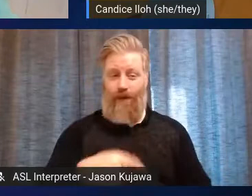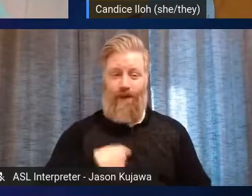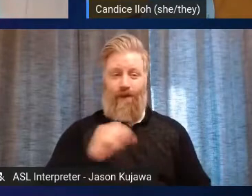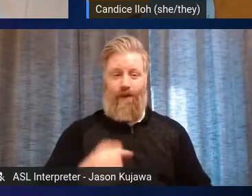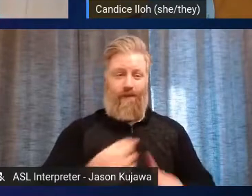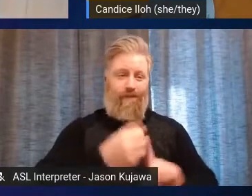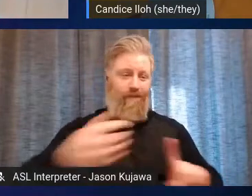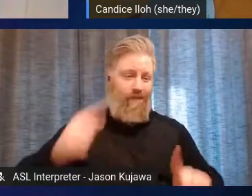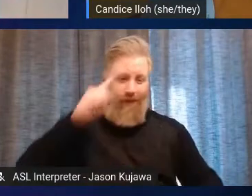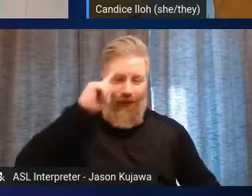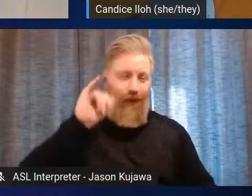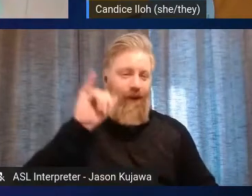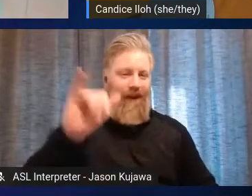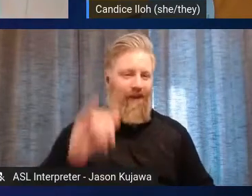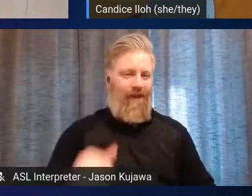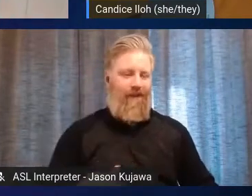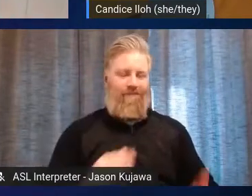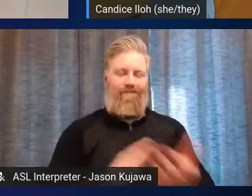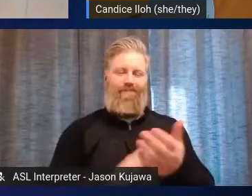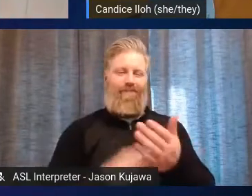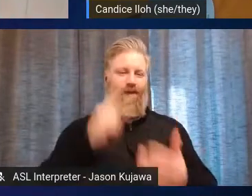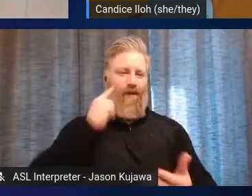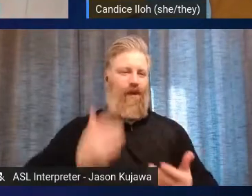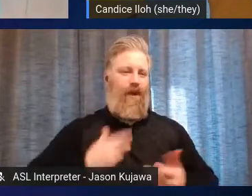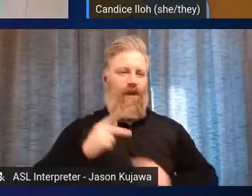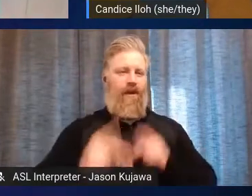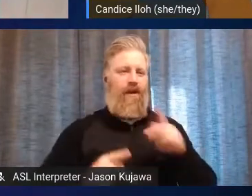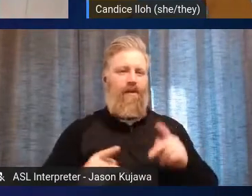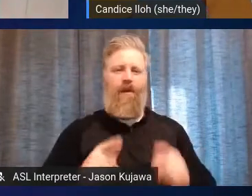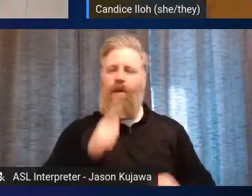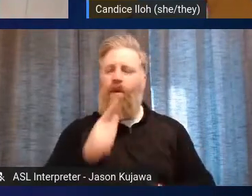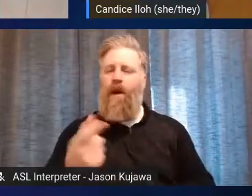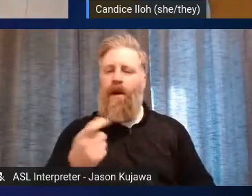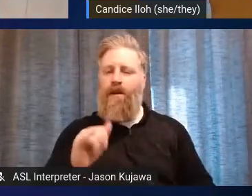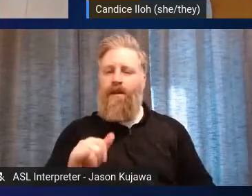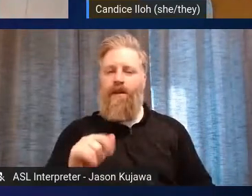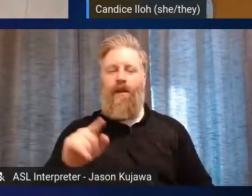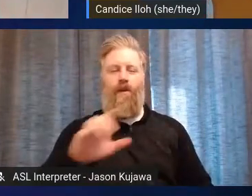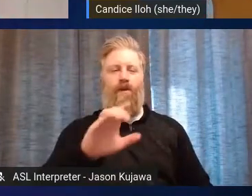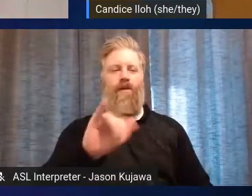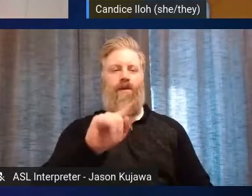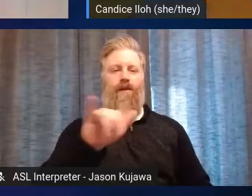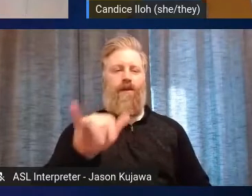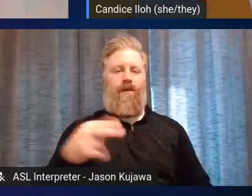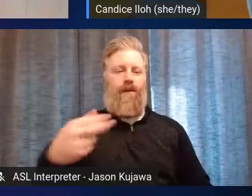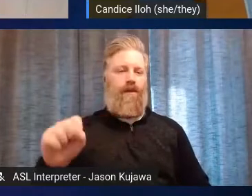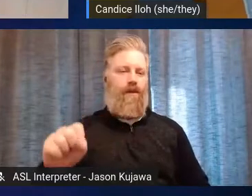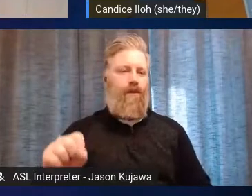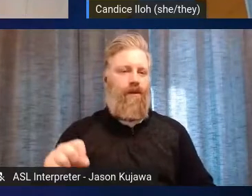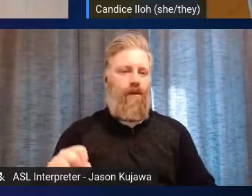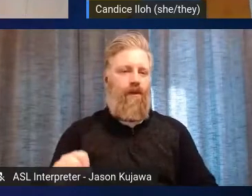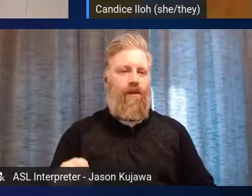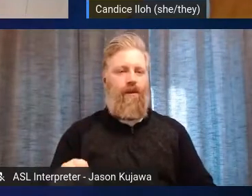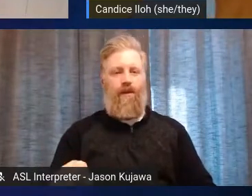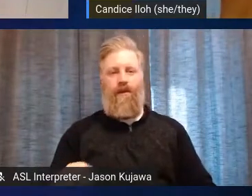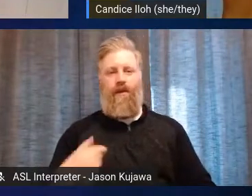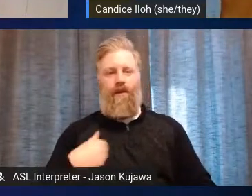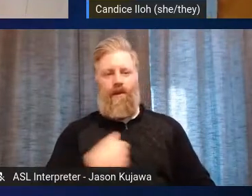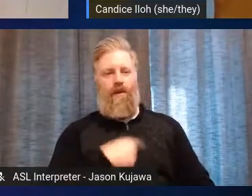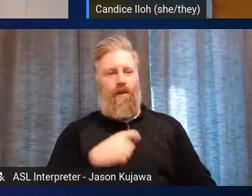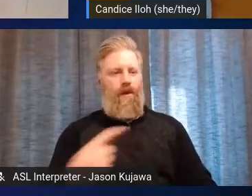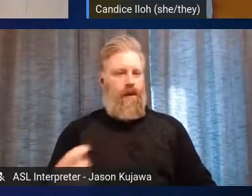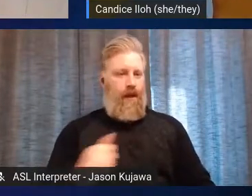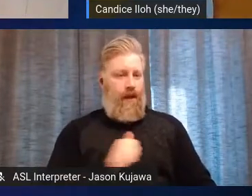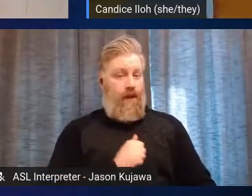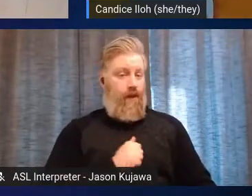young folks let me make sure I get who asked that question. Oh, all the youngins at City at school. I think that's something that we all should be asking ourselves